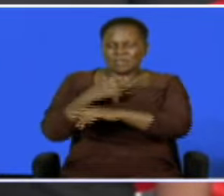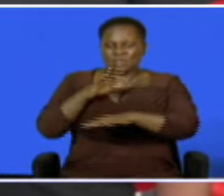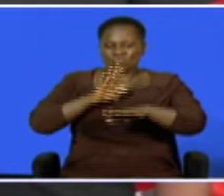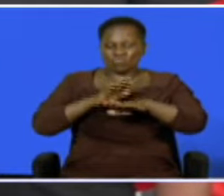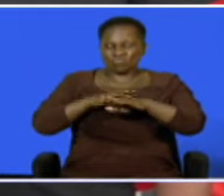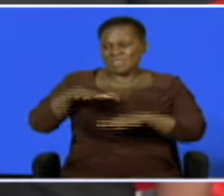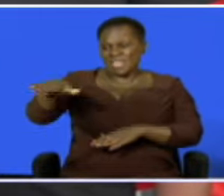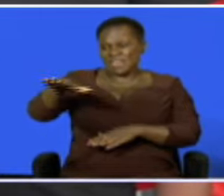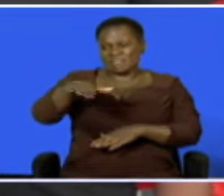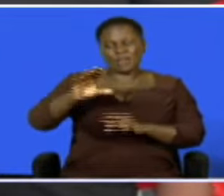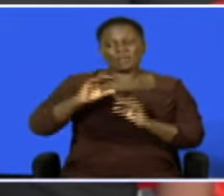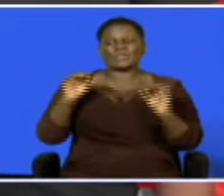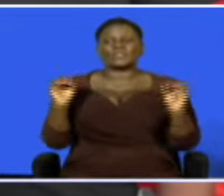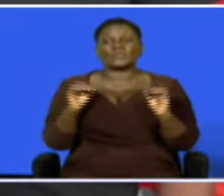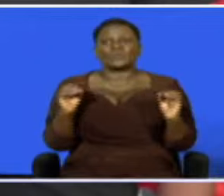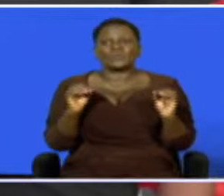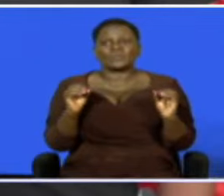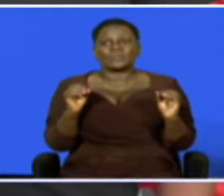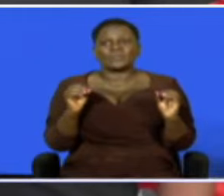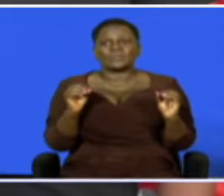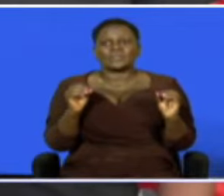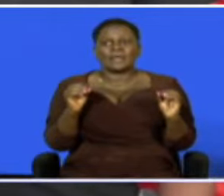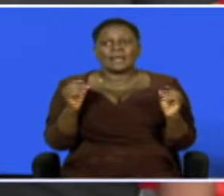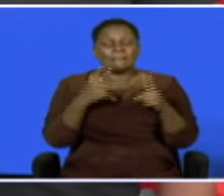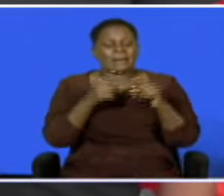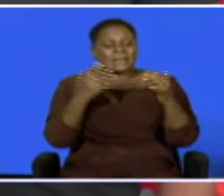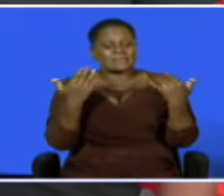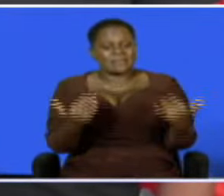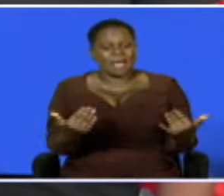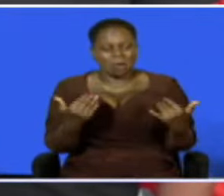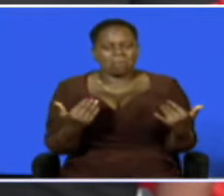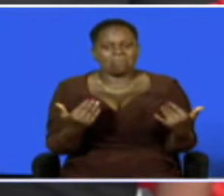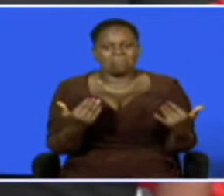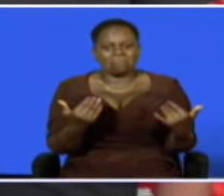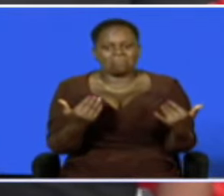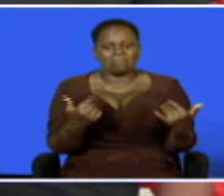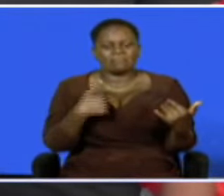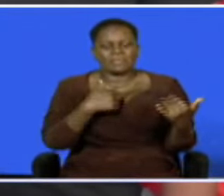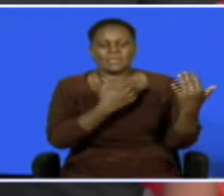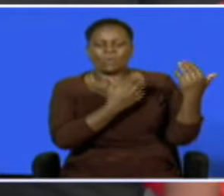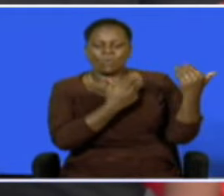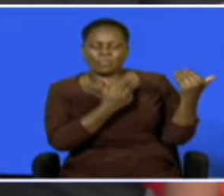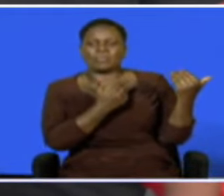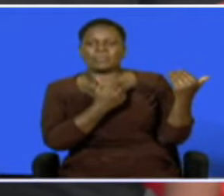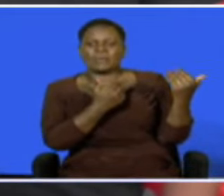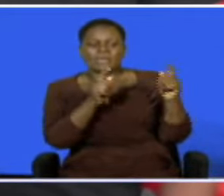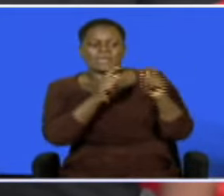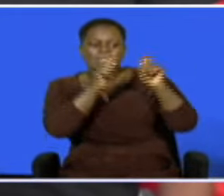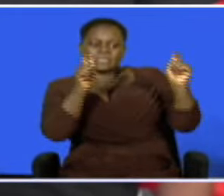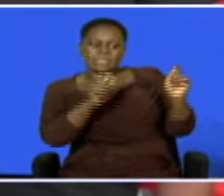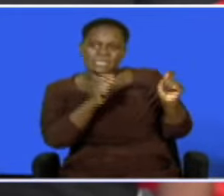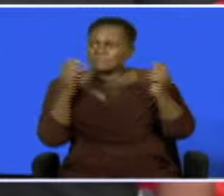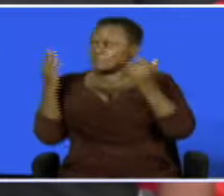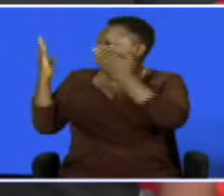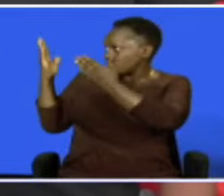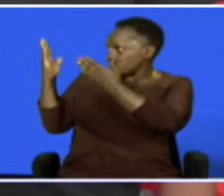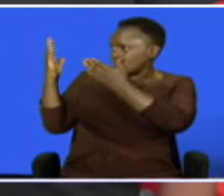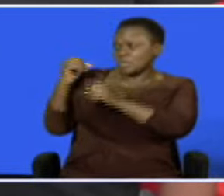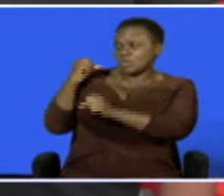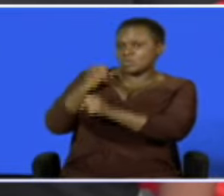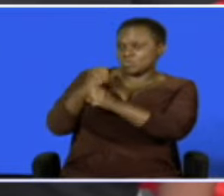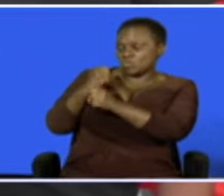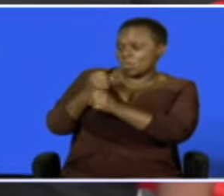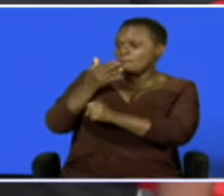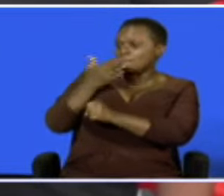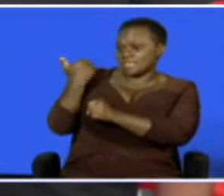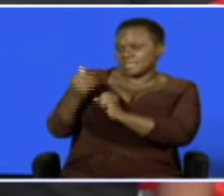environment, whichever. But for now, we have come here, and I hope this team will do